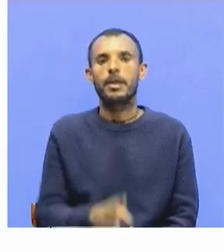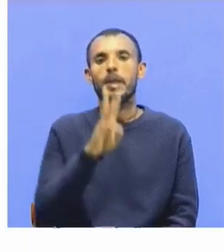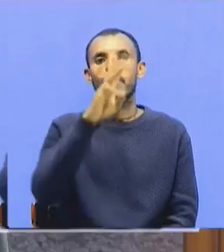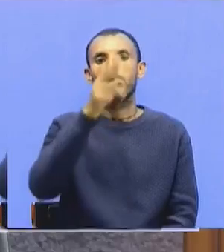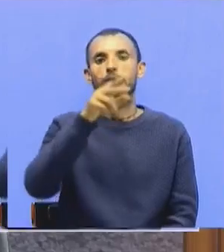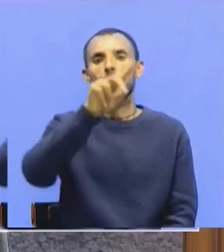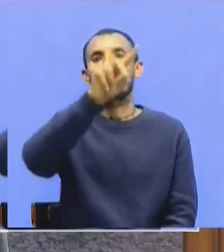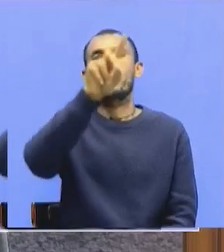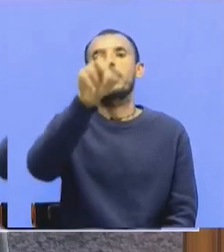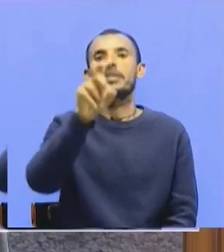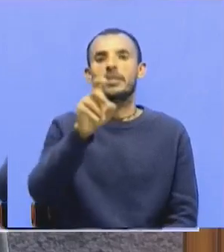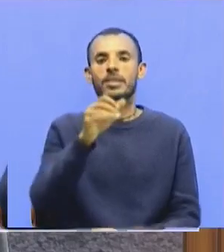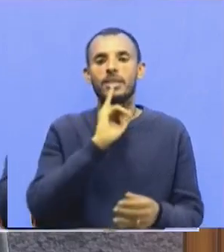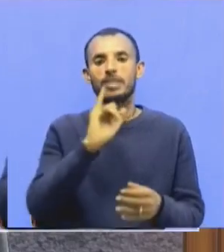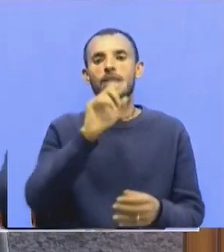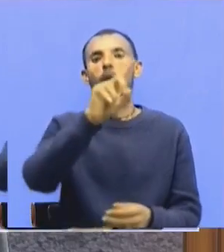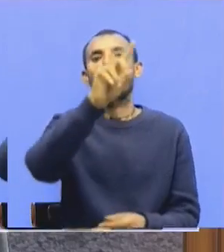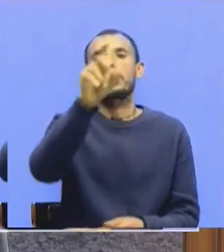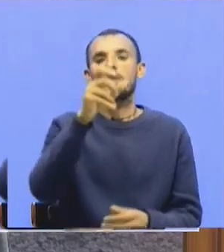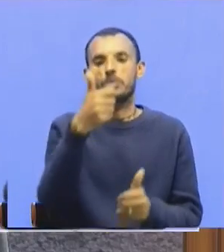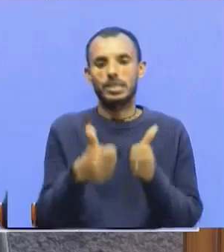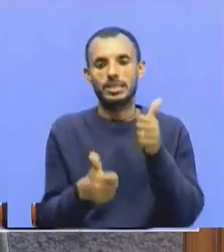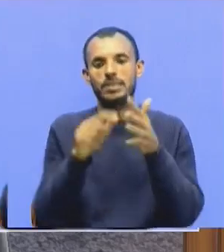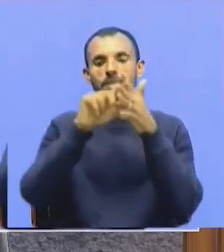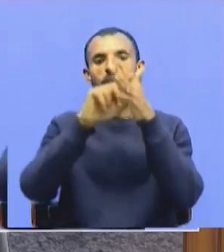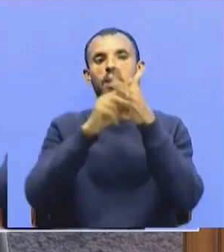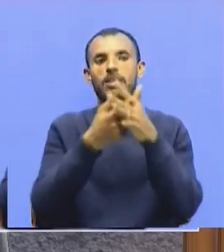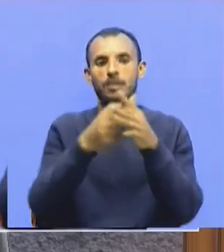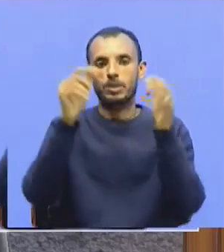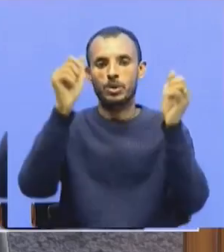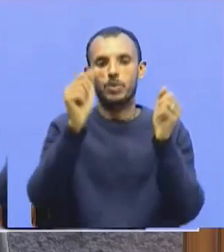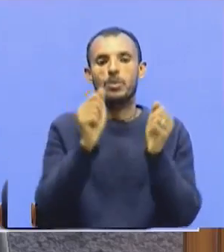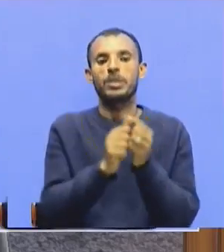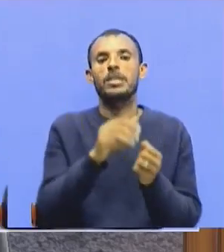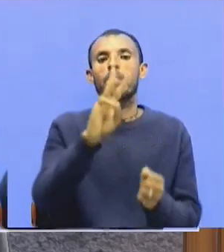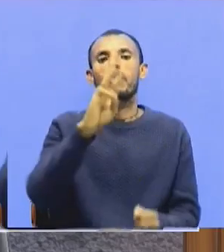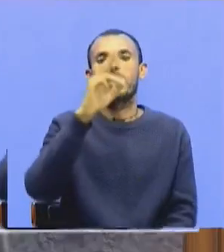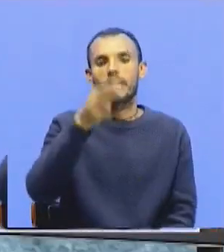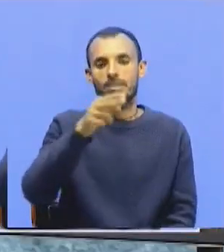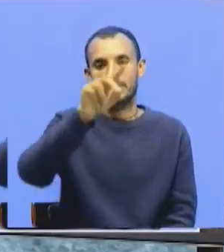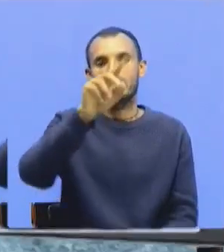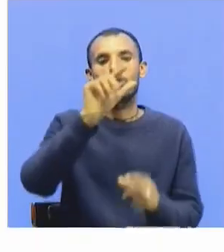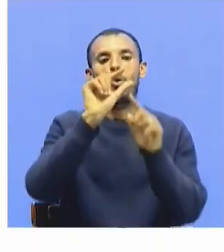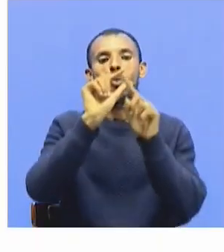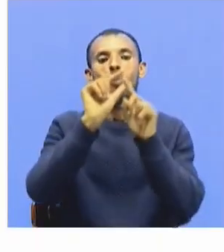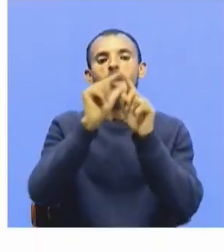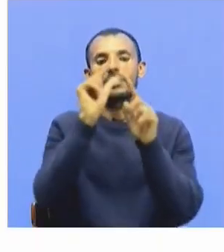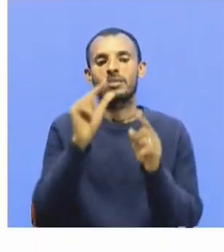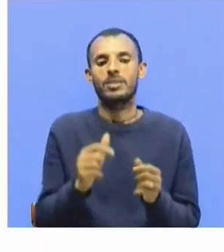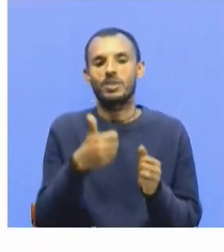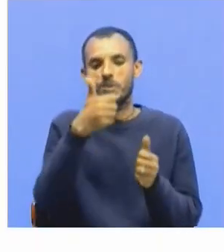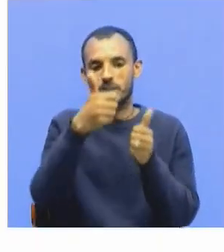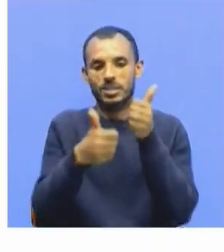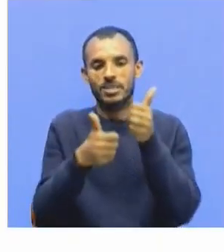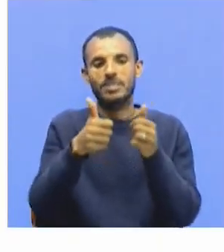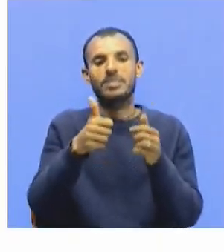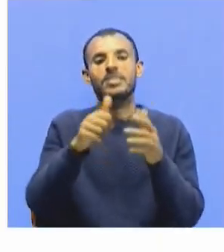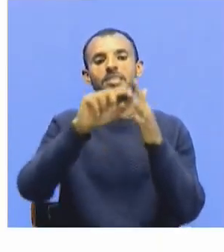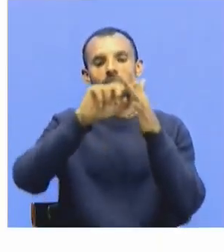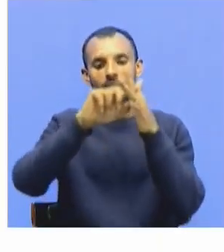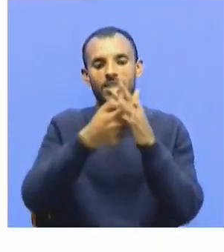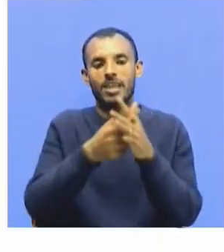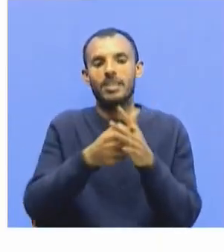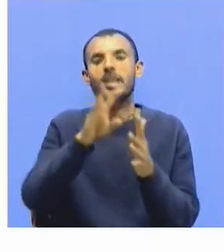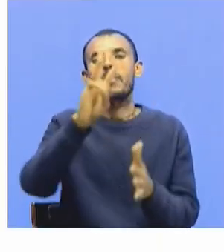WH question is a question which is start with WH words, which is start with